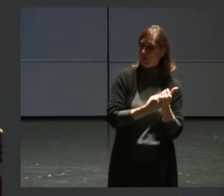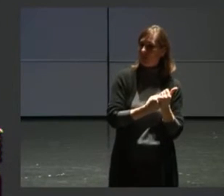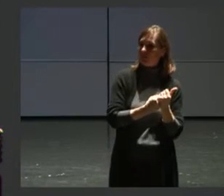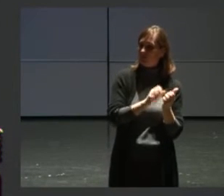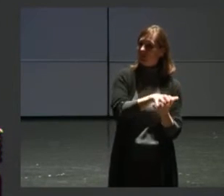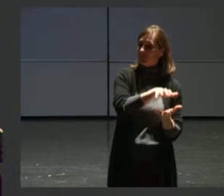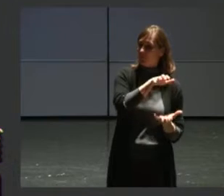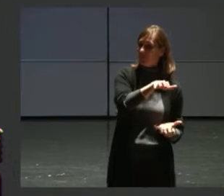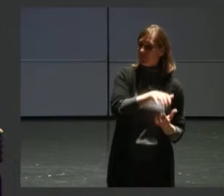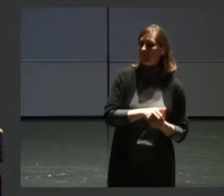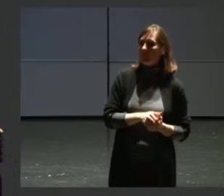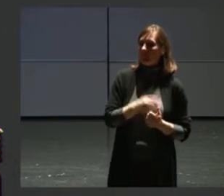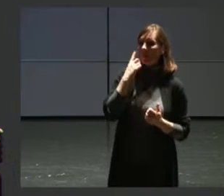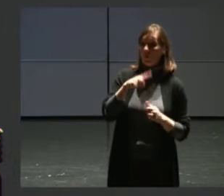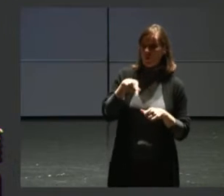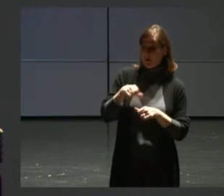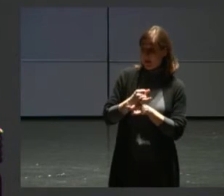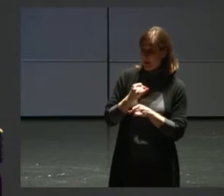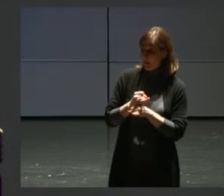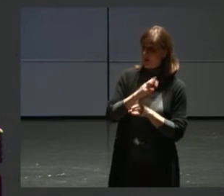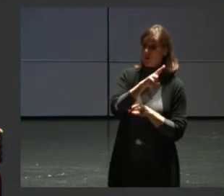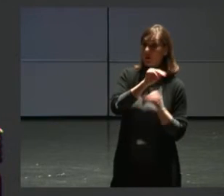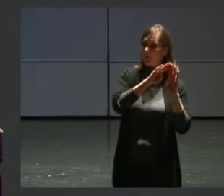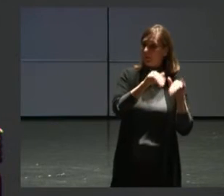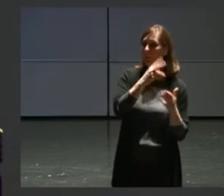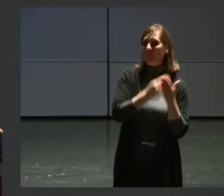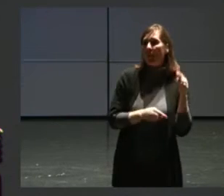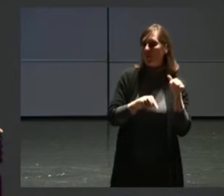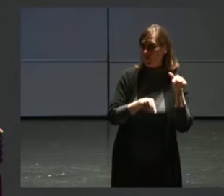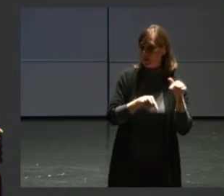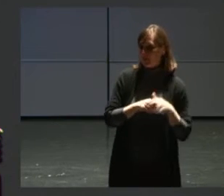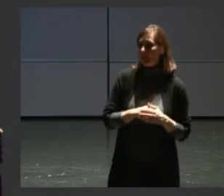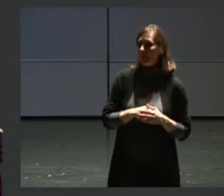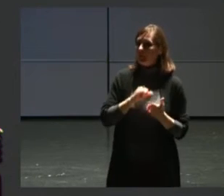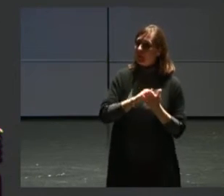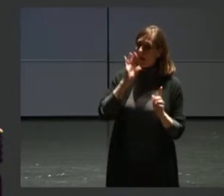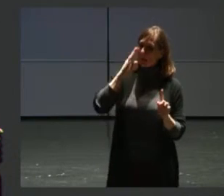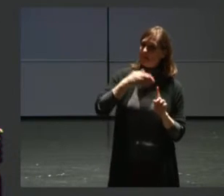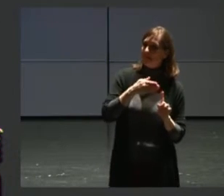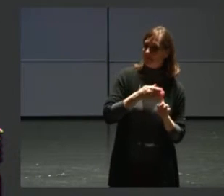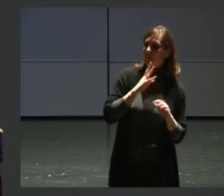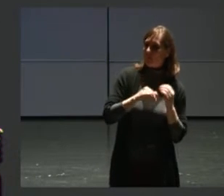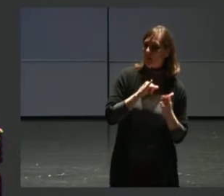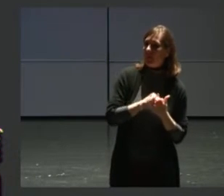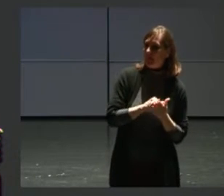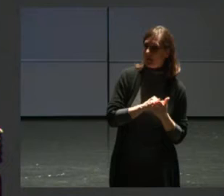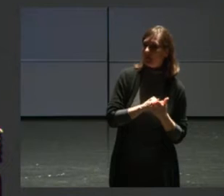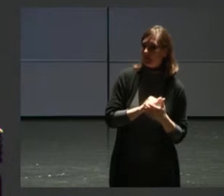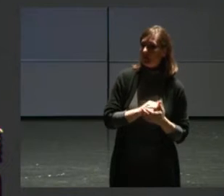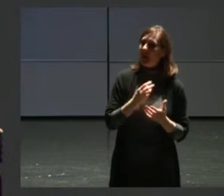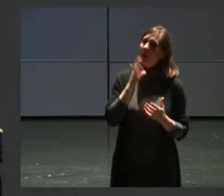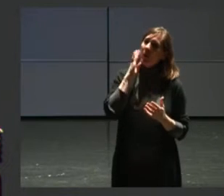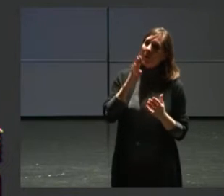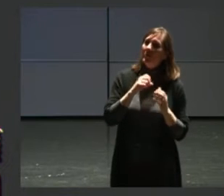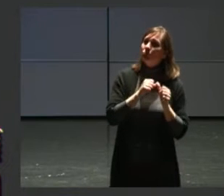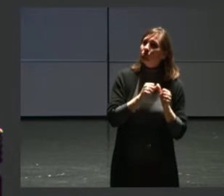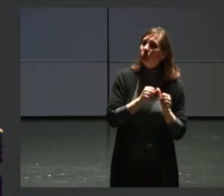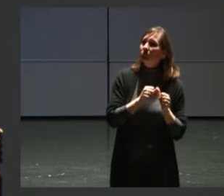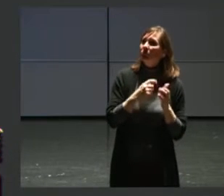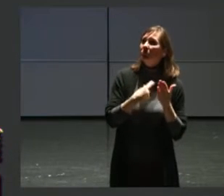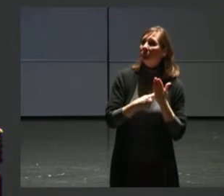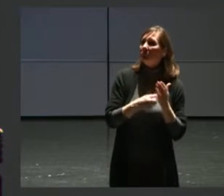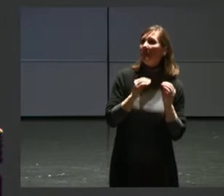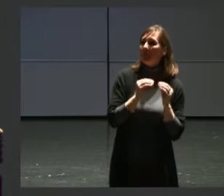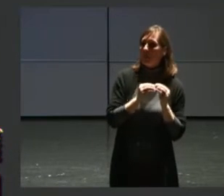system and UWM's portion of that budget. So that's some of the activity that we've been talking about, and we will continue to have even further discussion with a